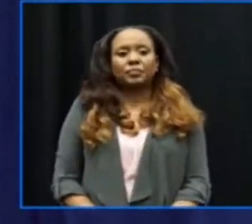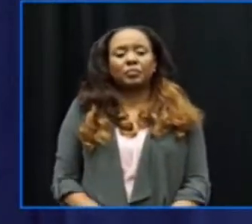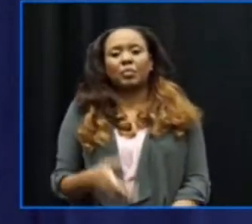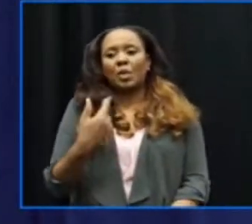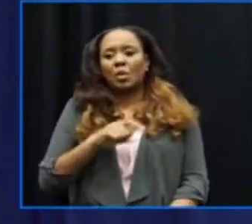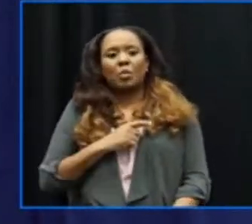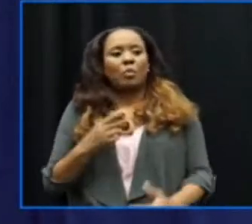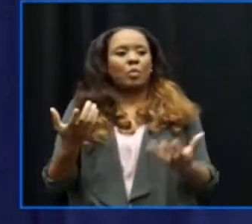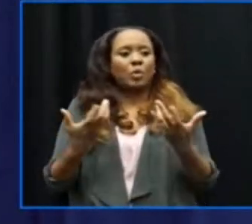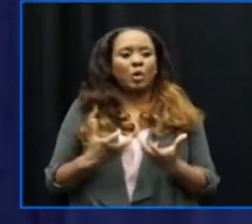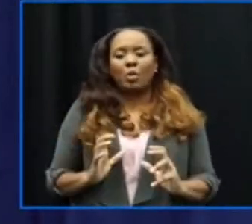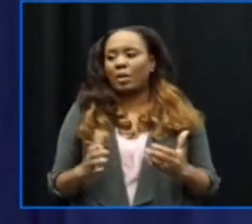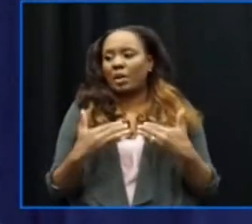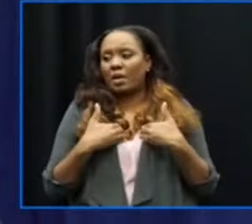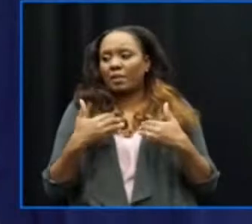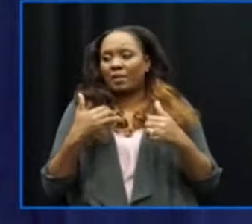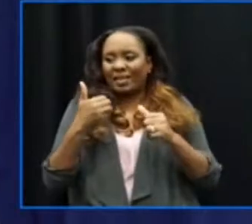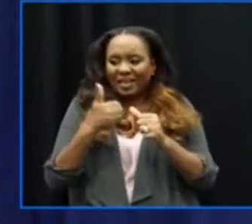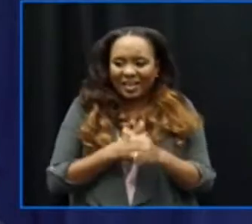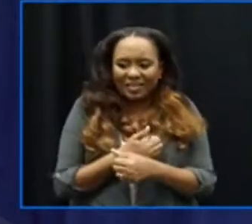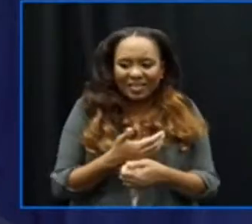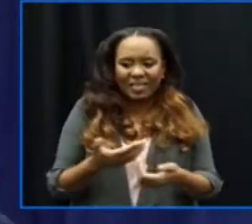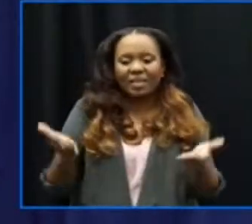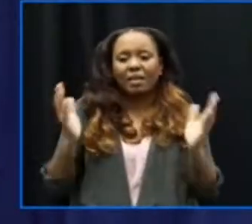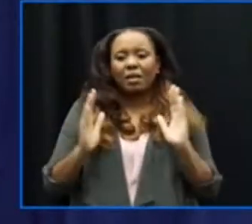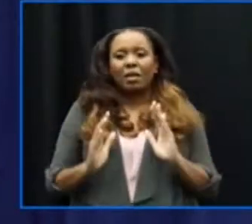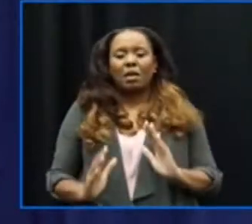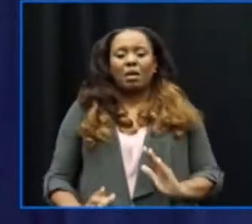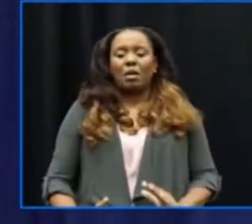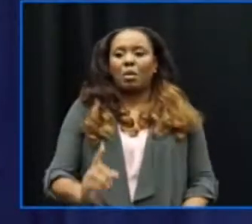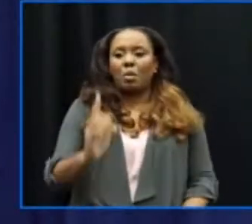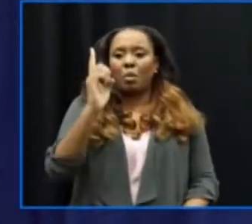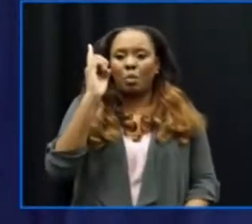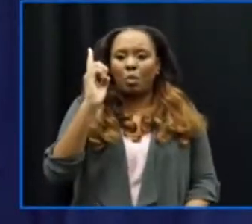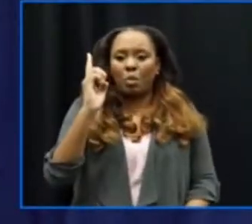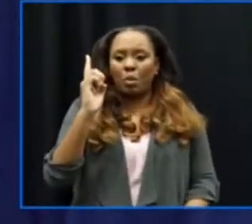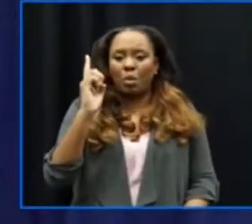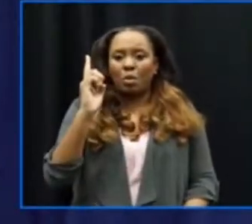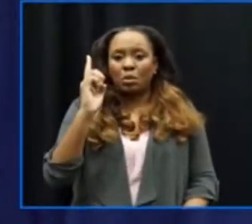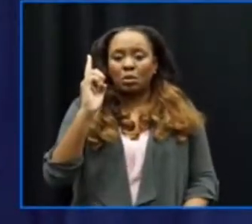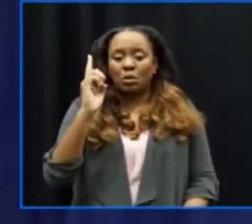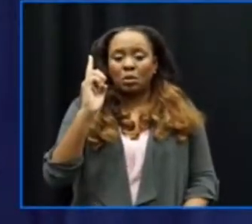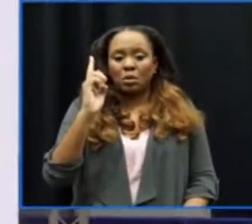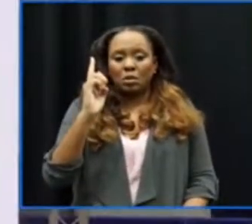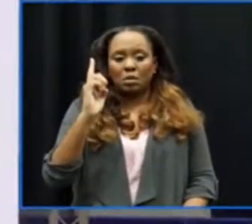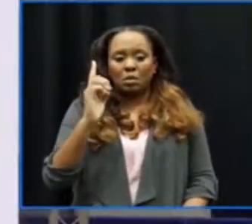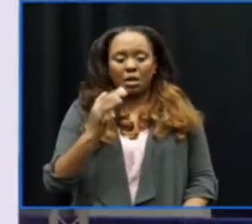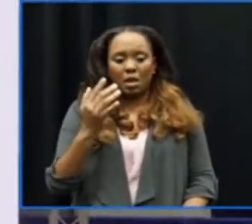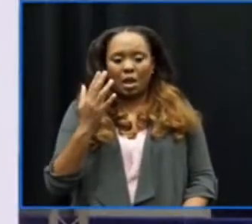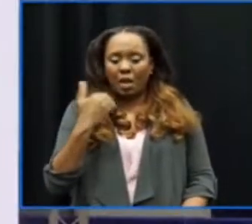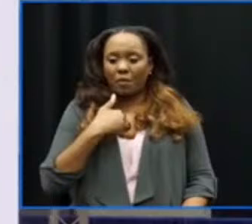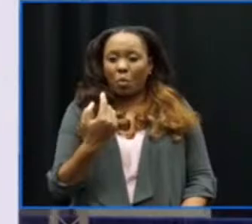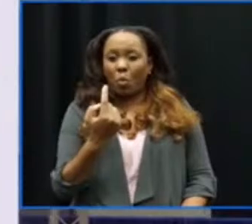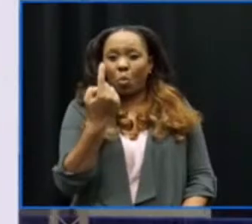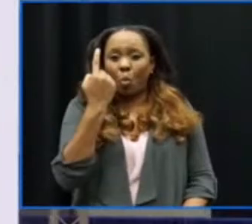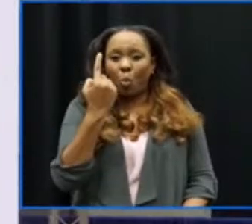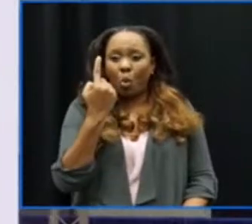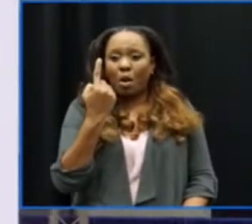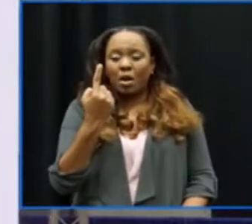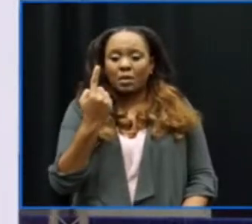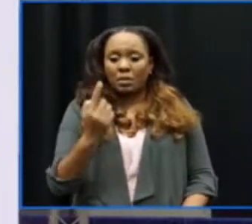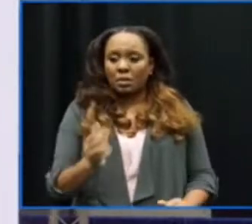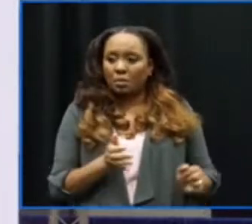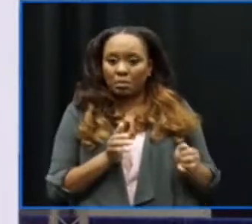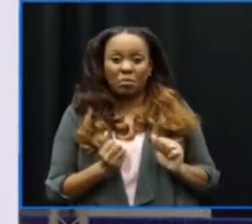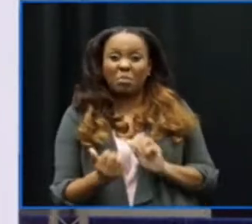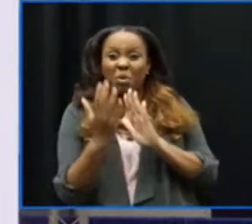small basket, one country, one currency, and one bond, one investment type, we are challenged that it's a